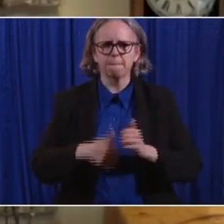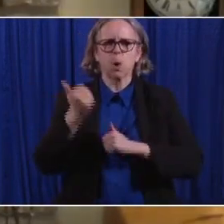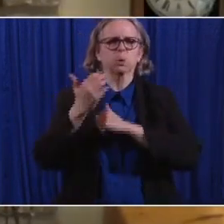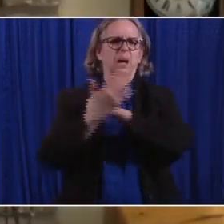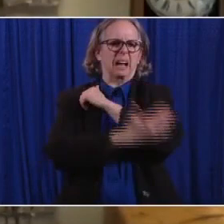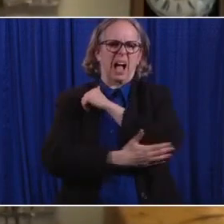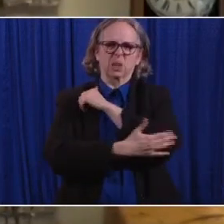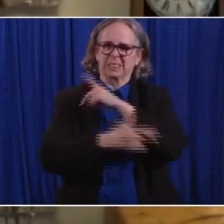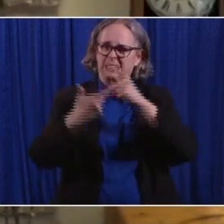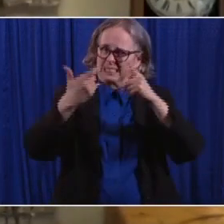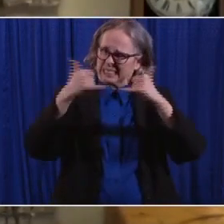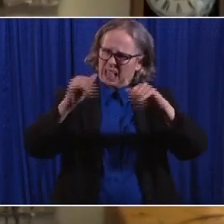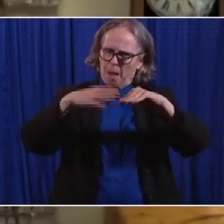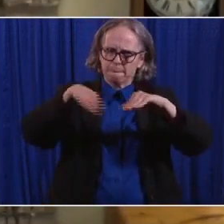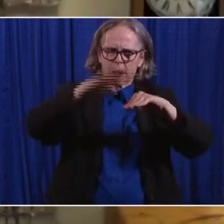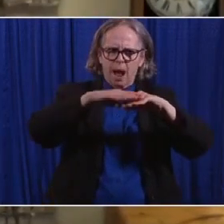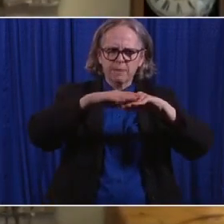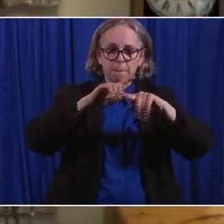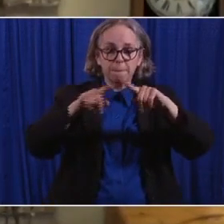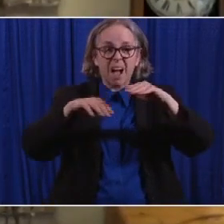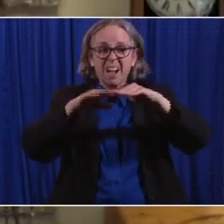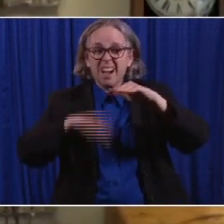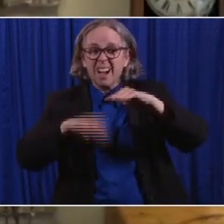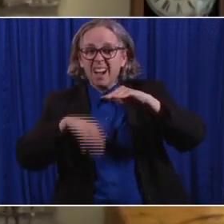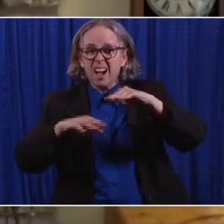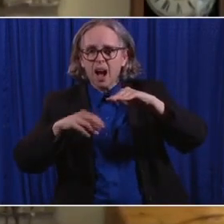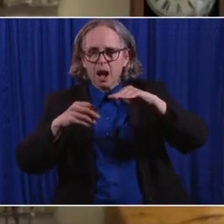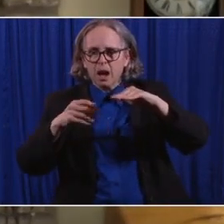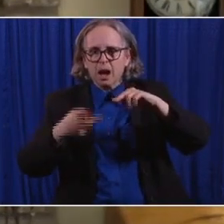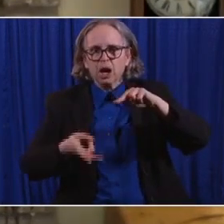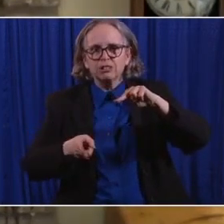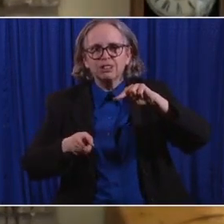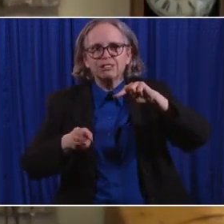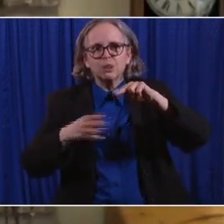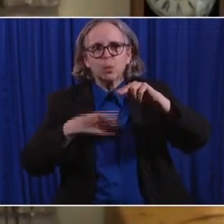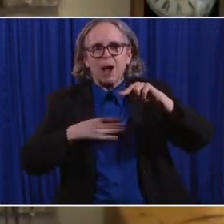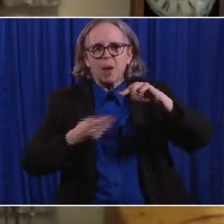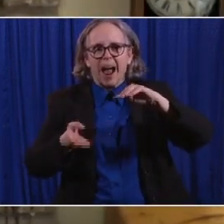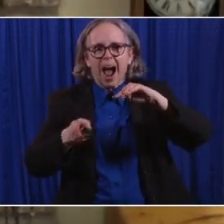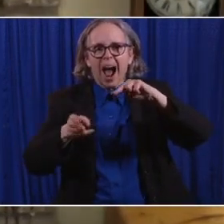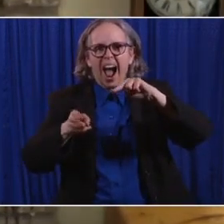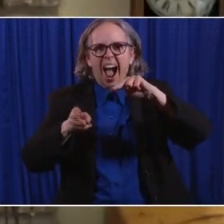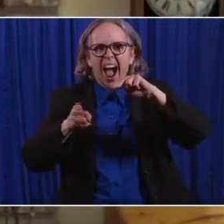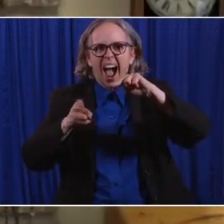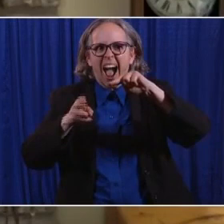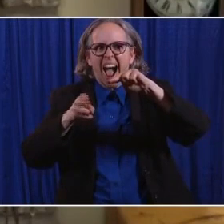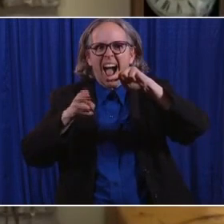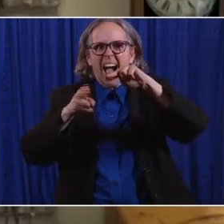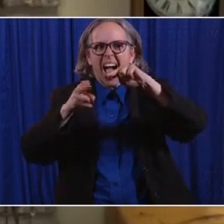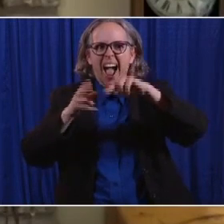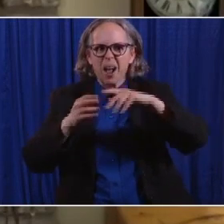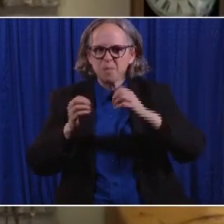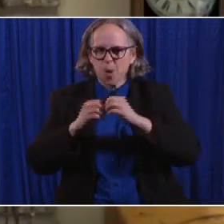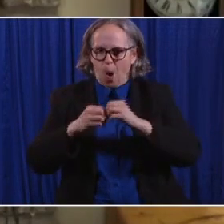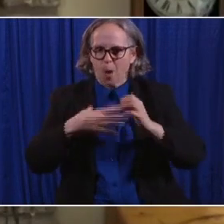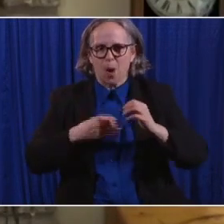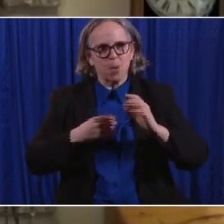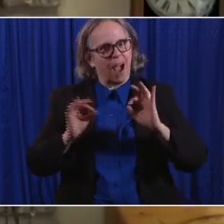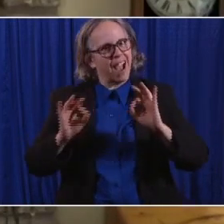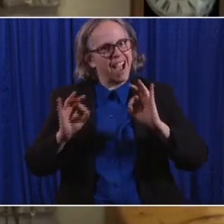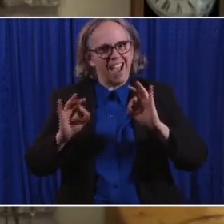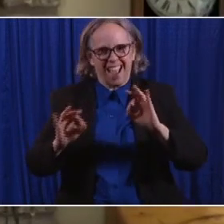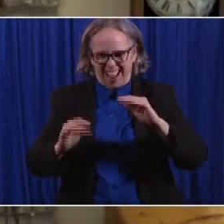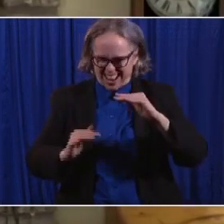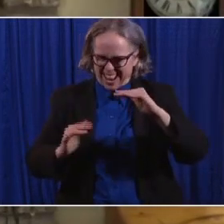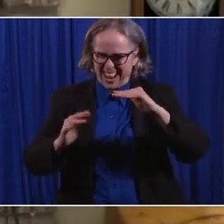100 are going up. And so you can see this line continues to creep up, and more of the white counties.